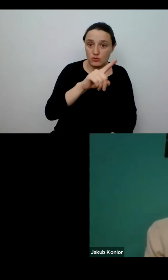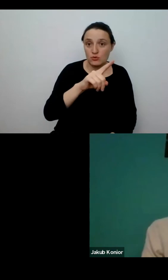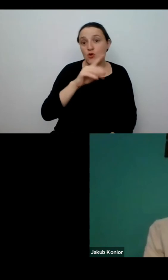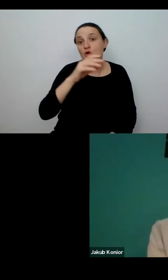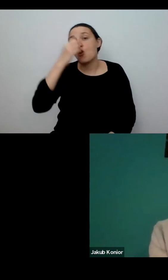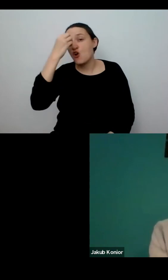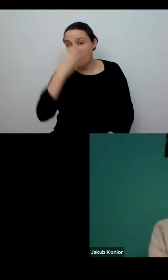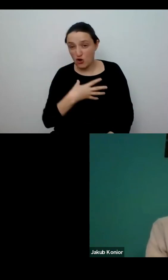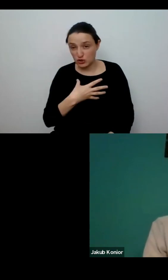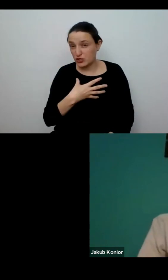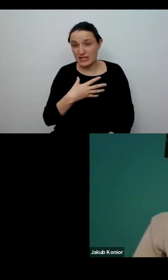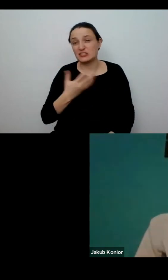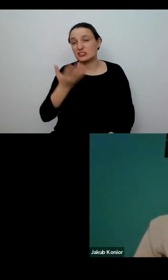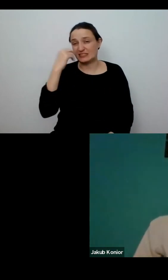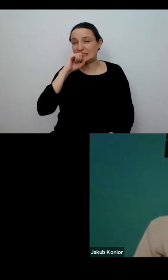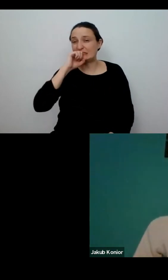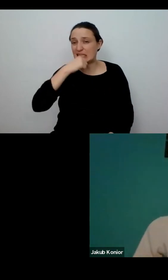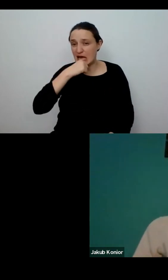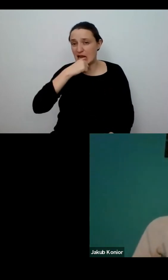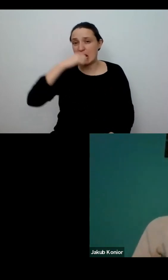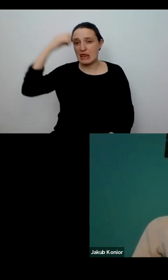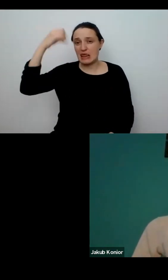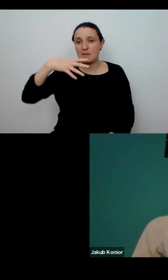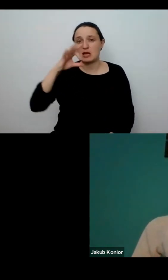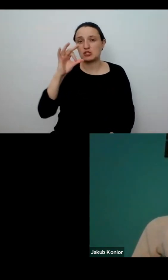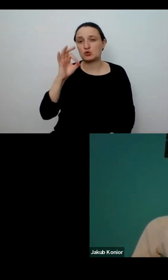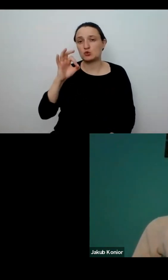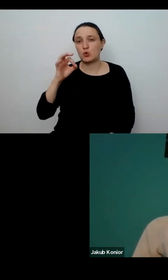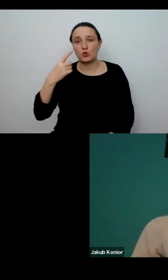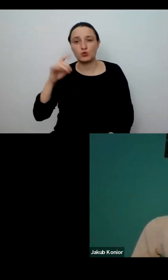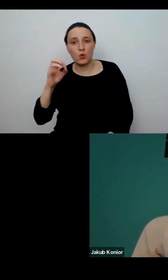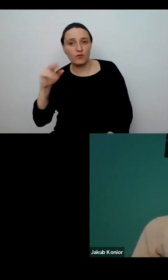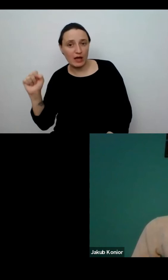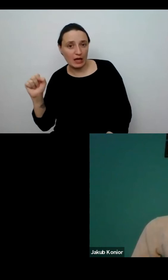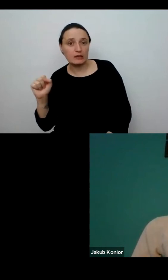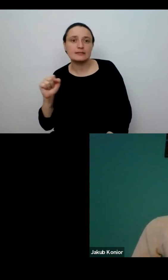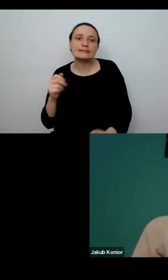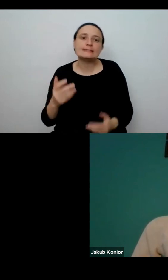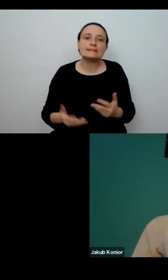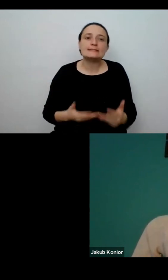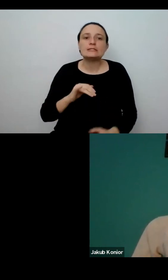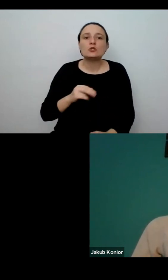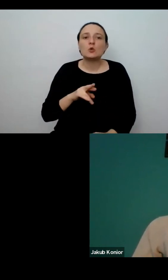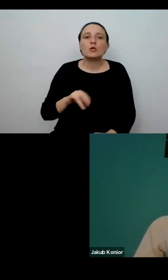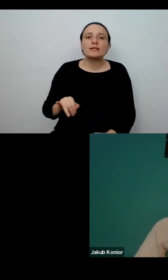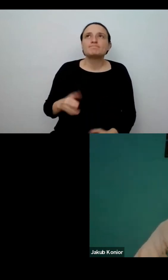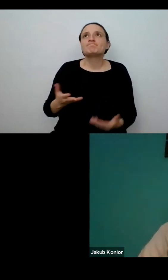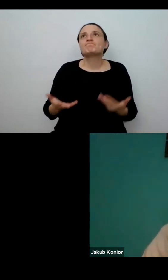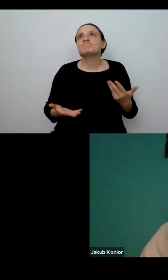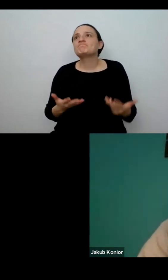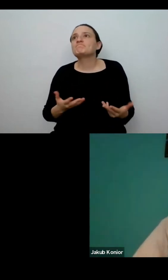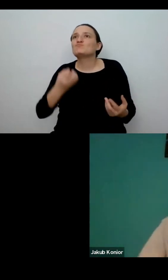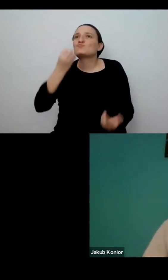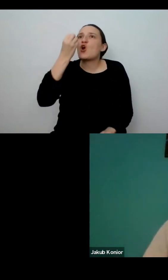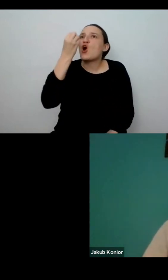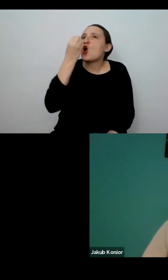they are, how should I say, they are worse because, not because of the technology, but because